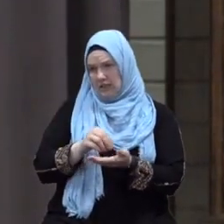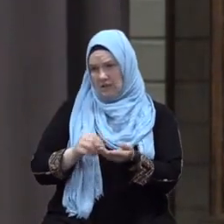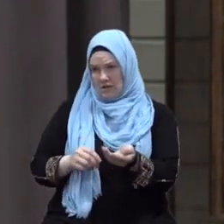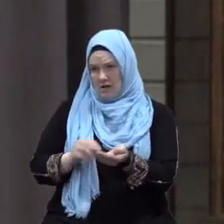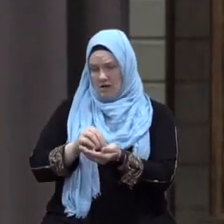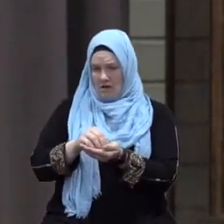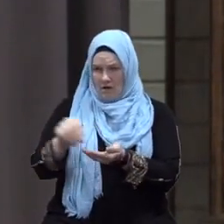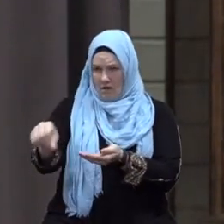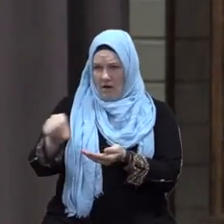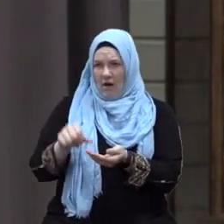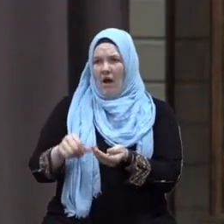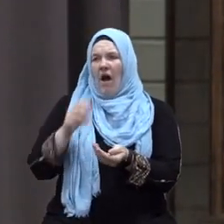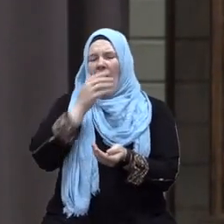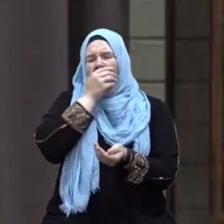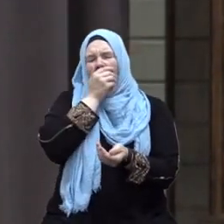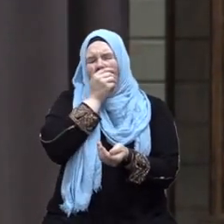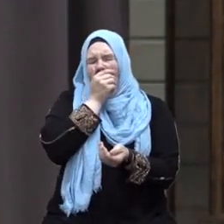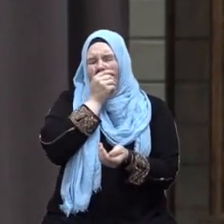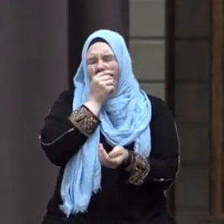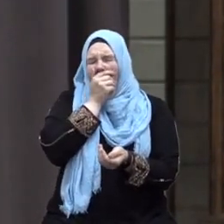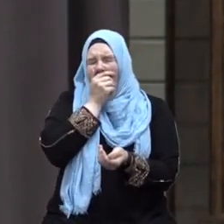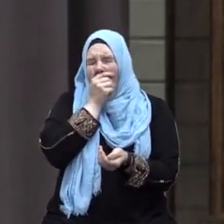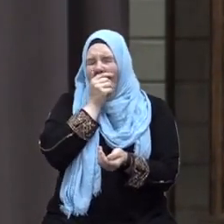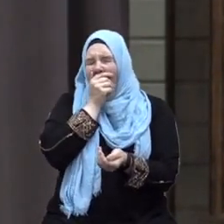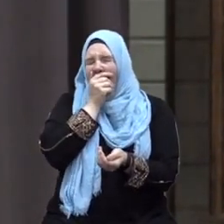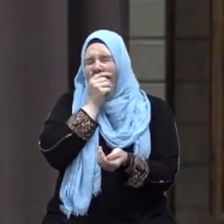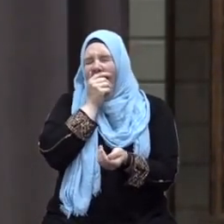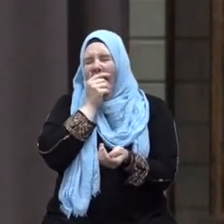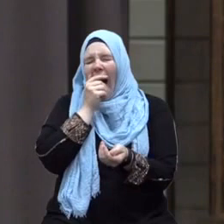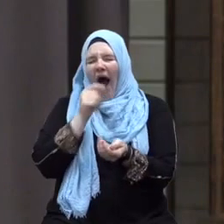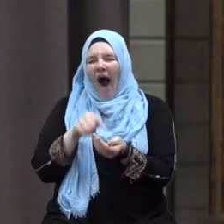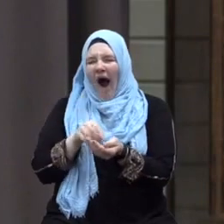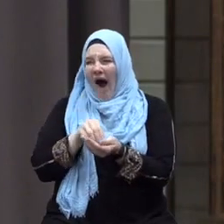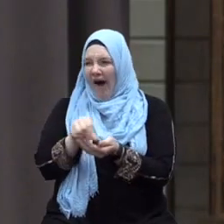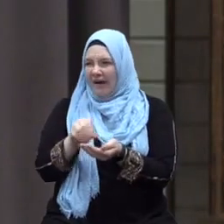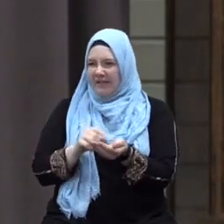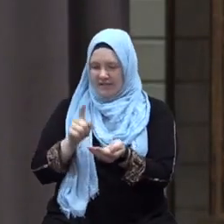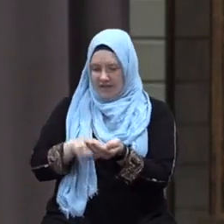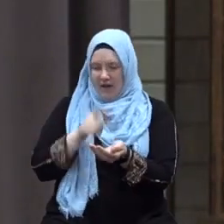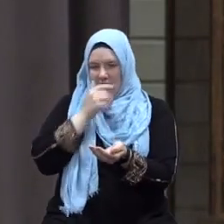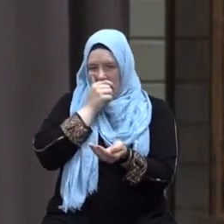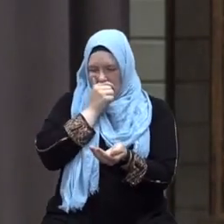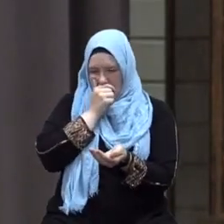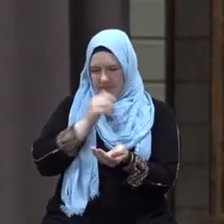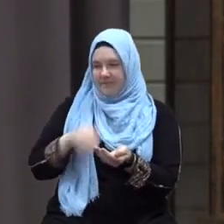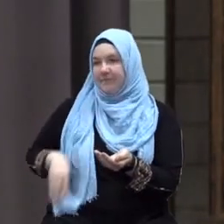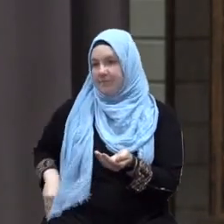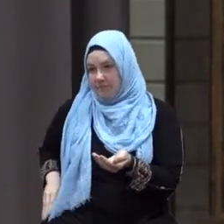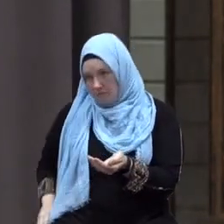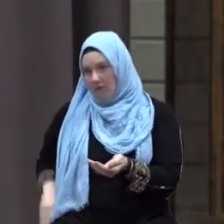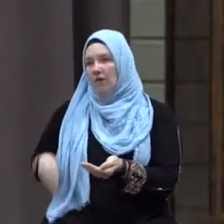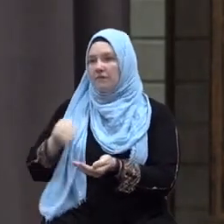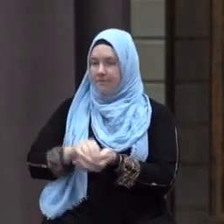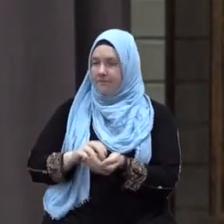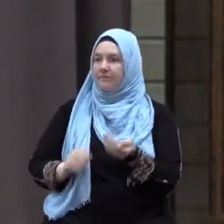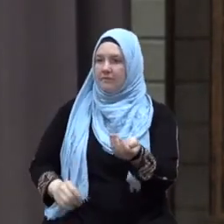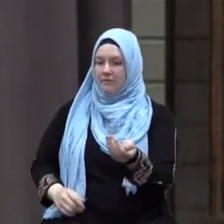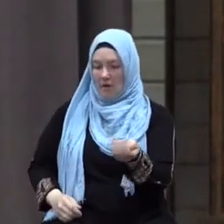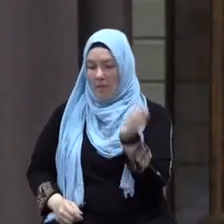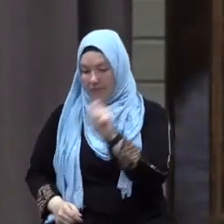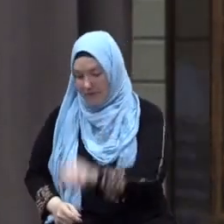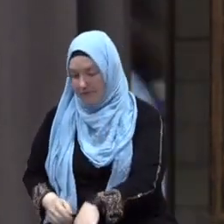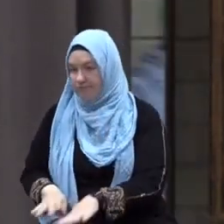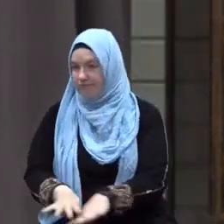hand, unless you put them in the ground, they are not in your pocket, in your hand, in your store anymore, put them in the